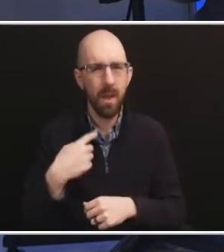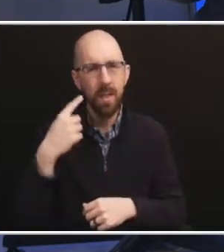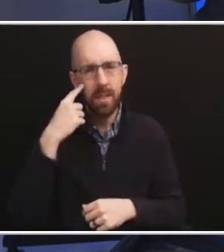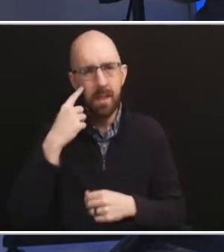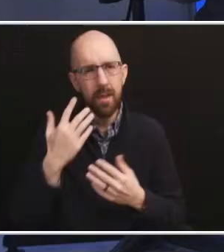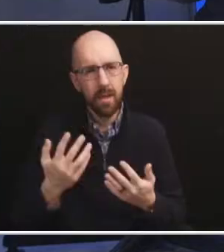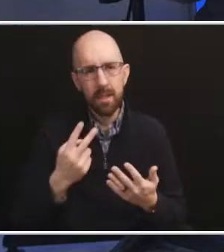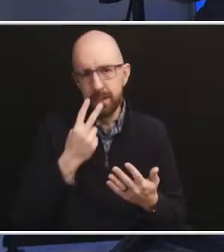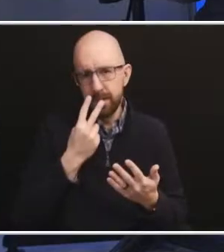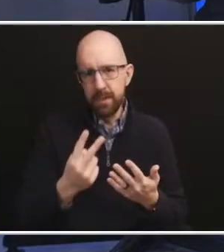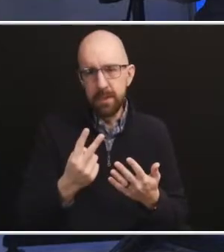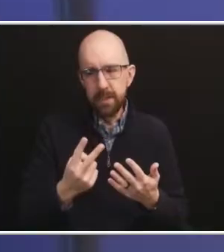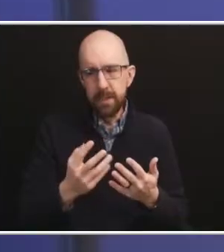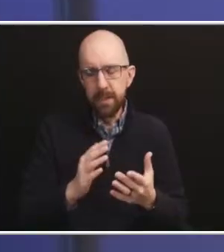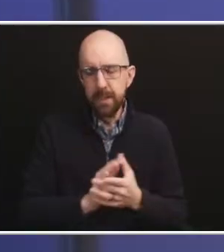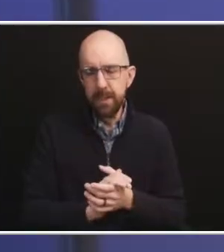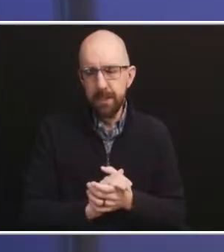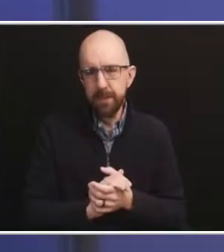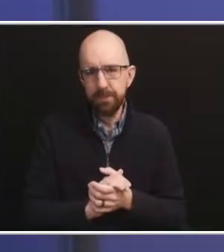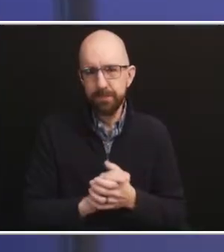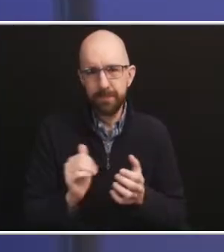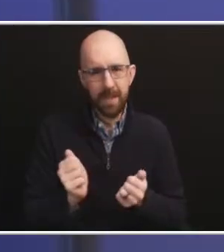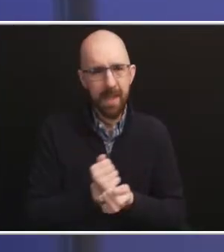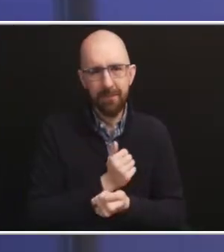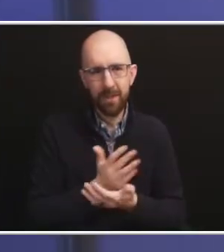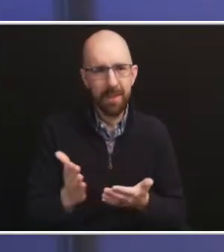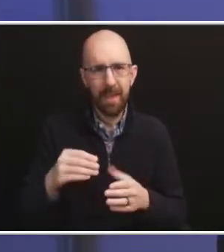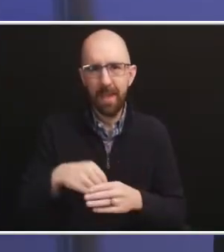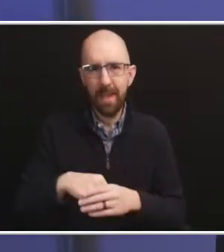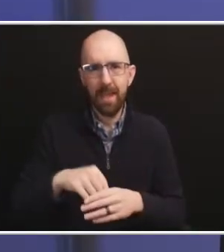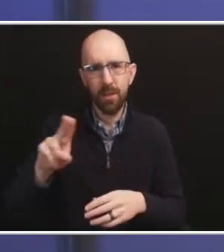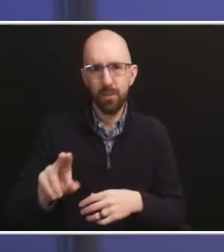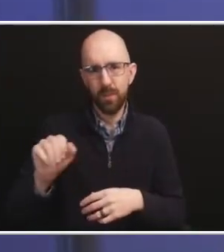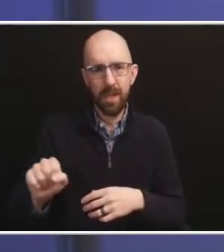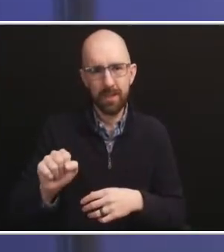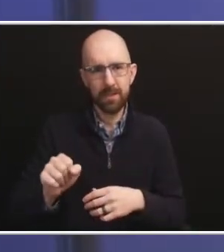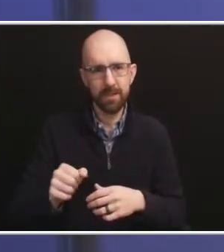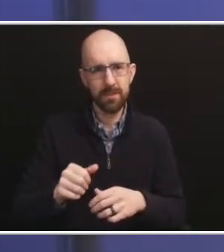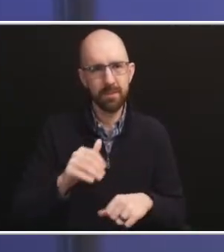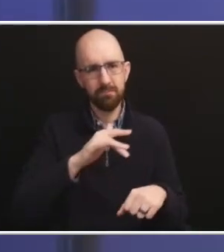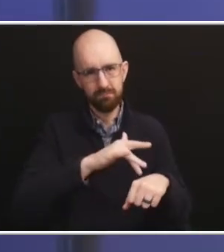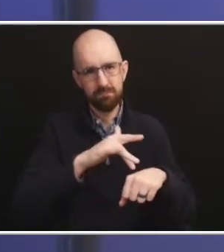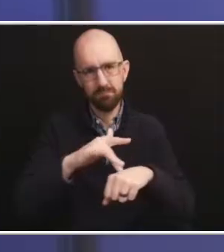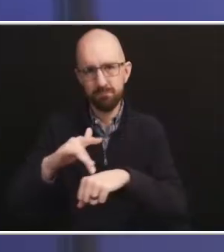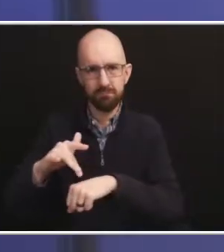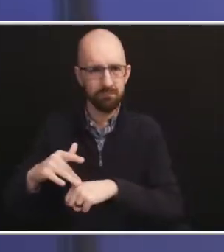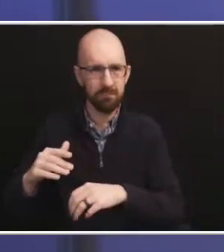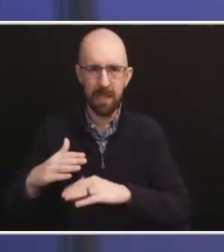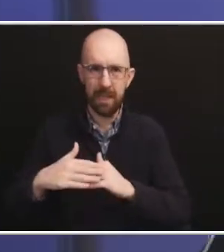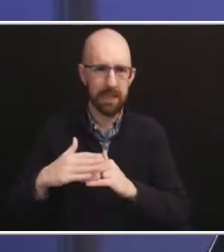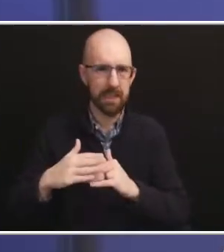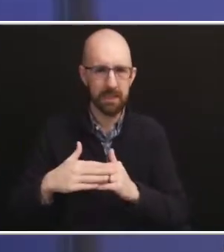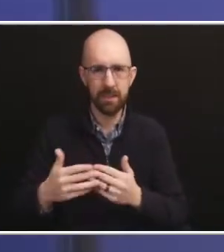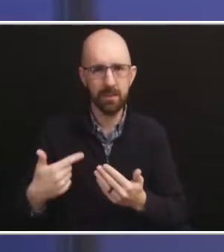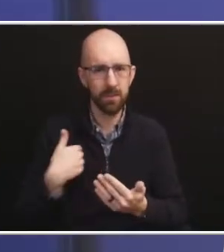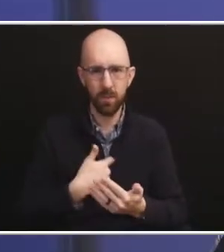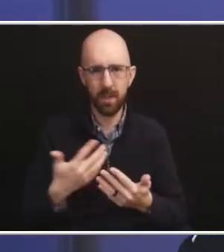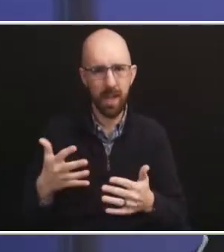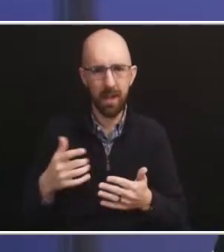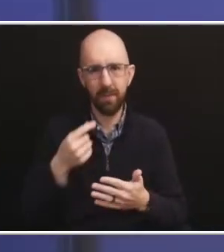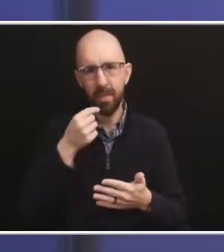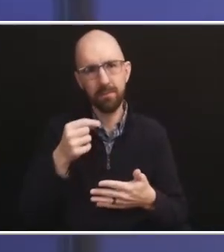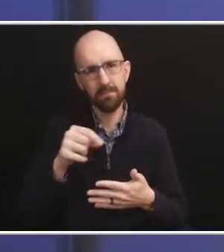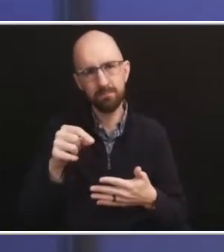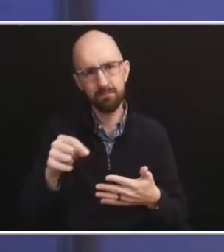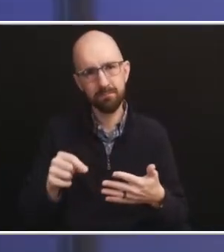seeing everything in the United States one time at least, and we're kind of checking those marks.